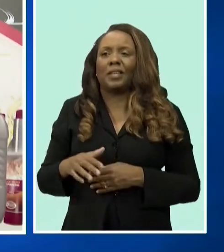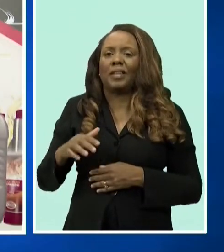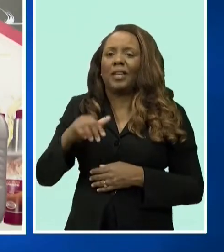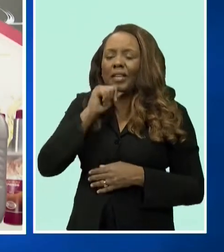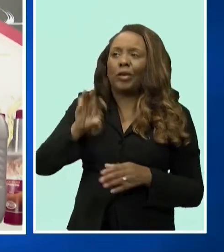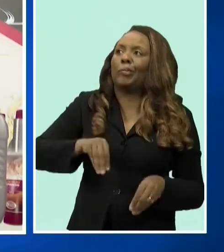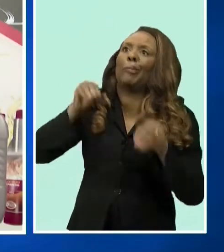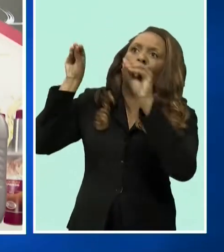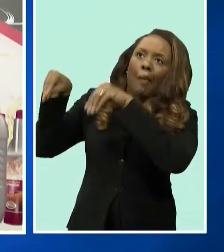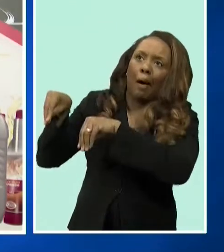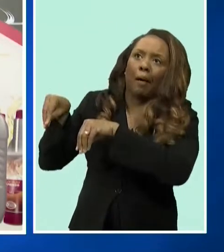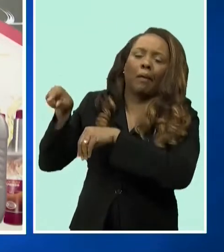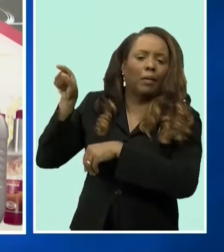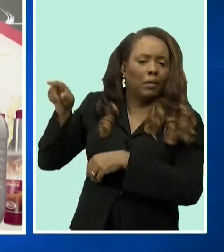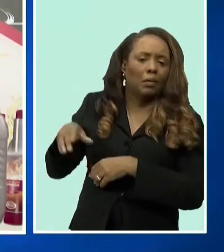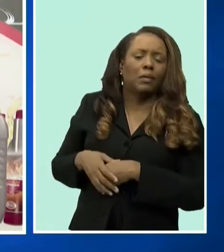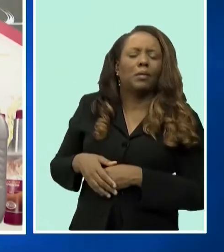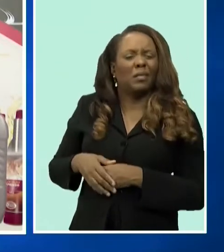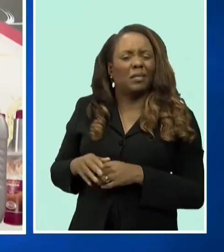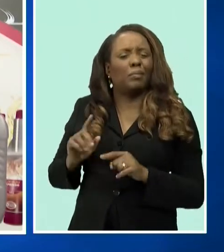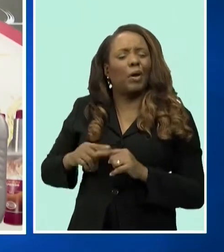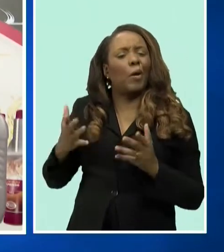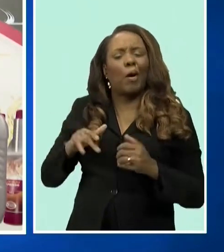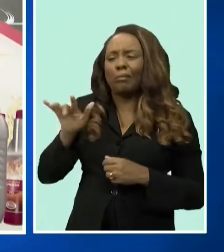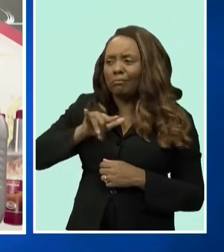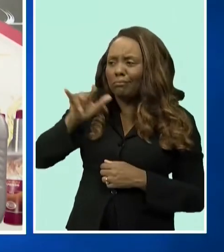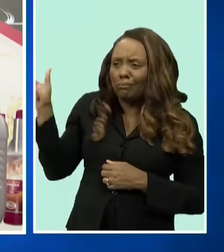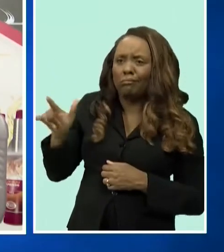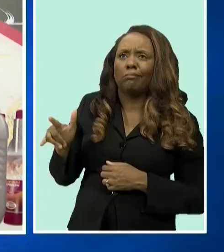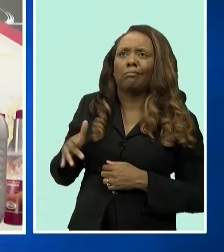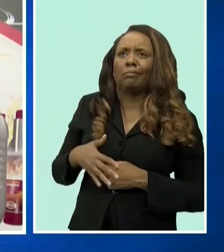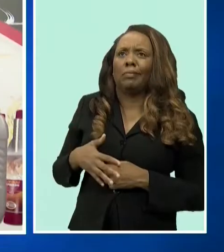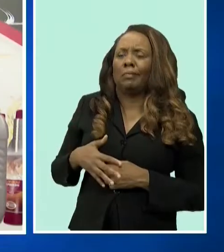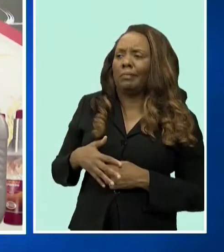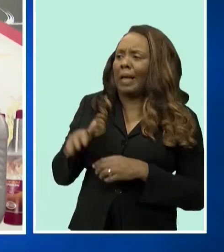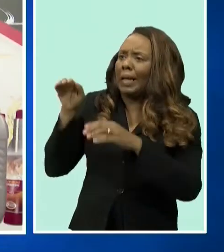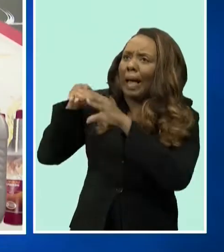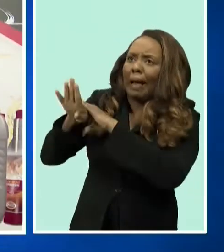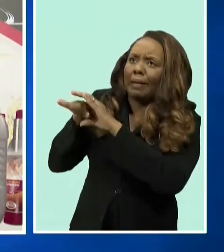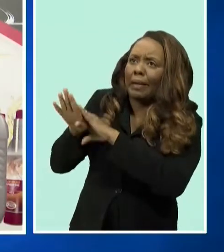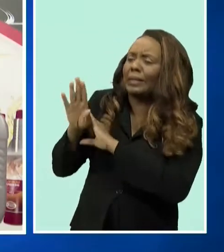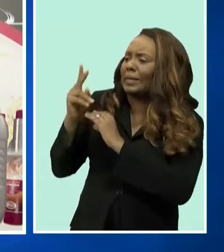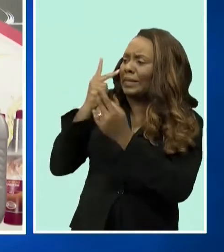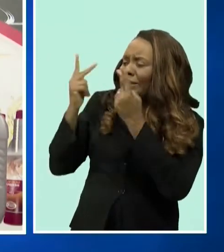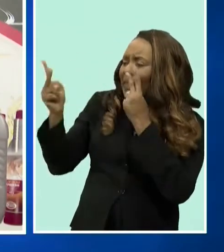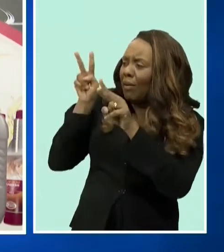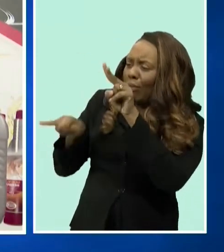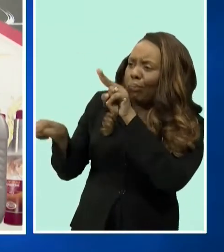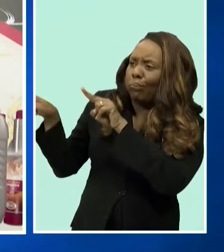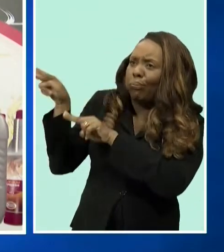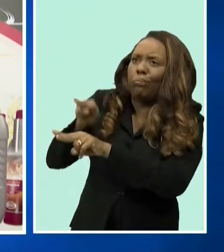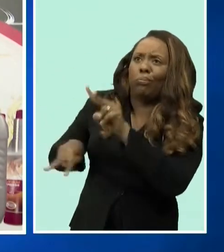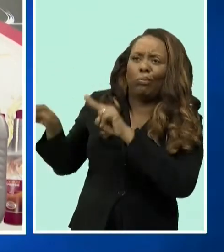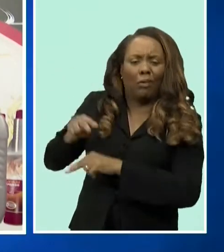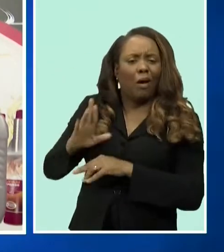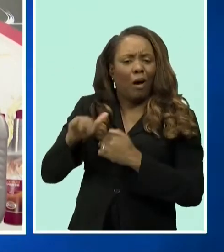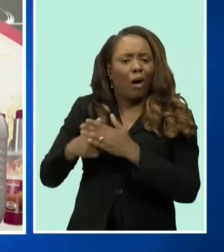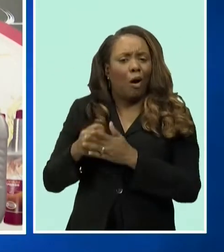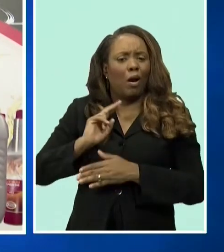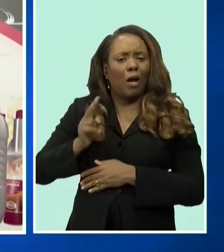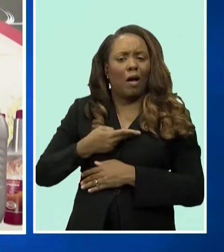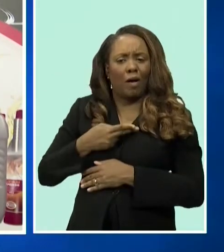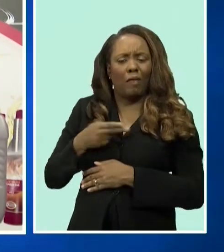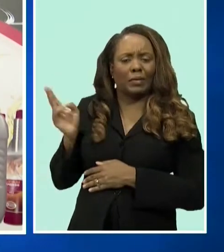the Caribbean to move down, you know, but at least you want to just be able to have access to motherland. I mean, that's where we all came from, the lot of us, you know,